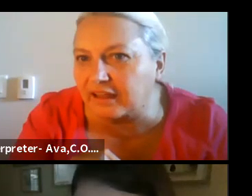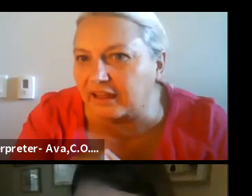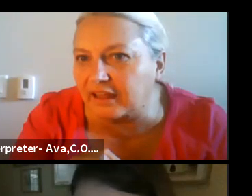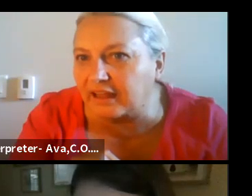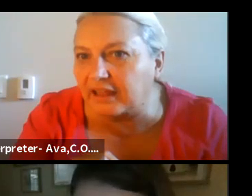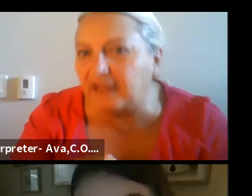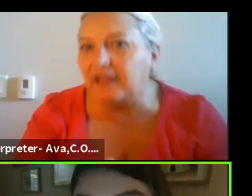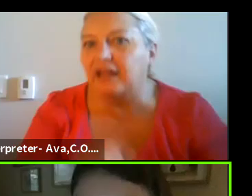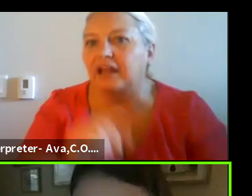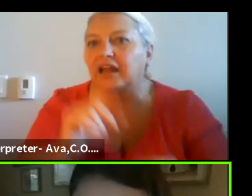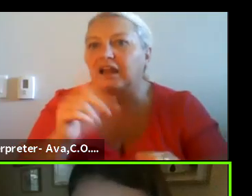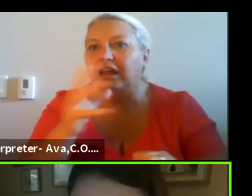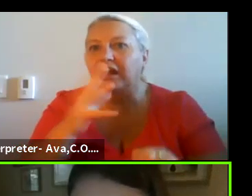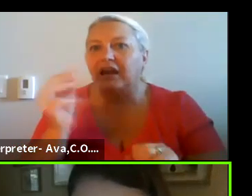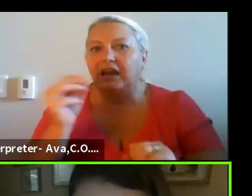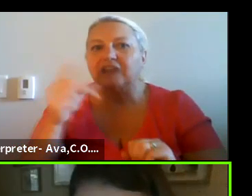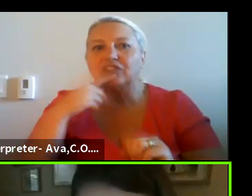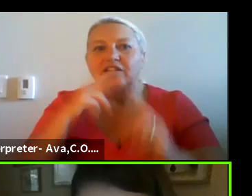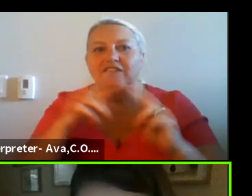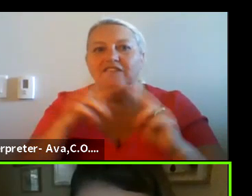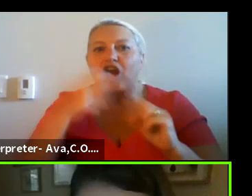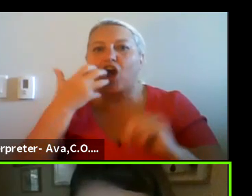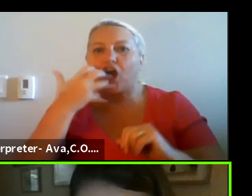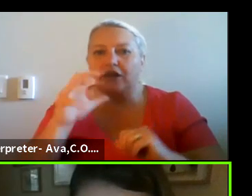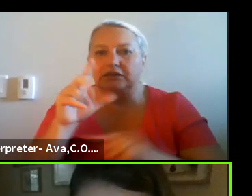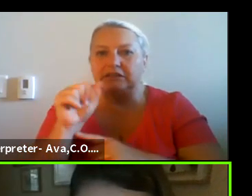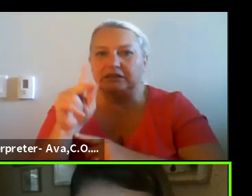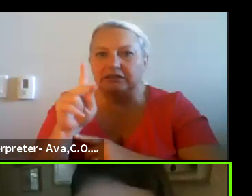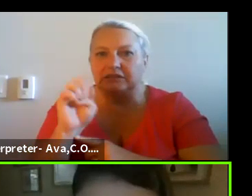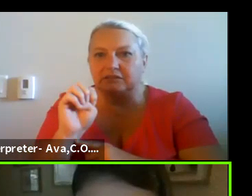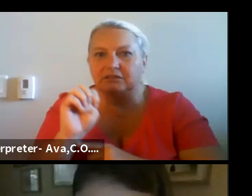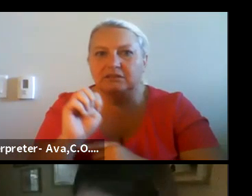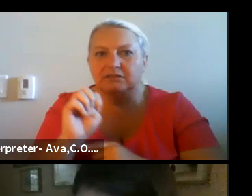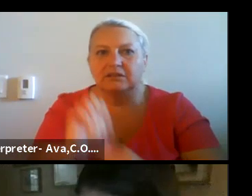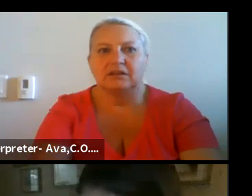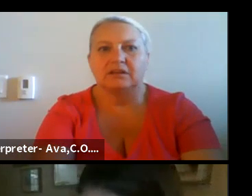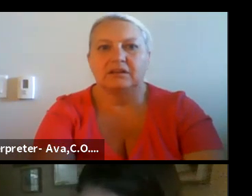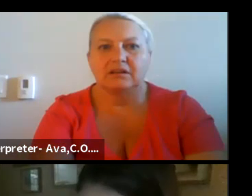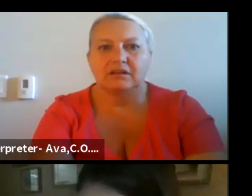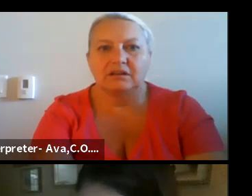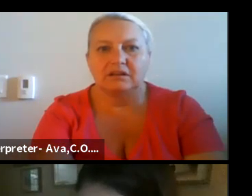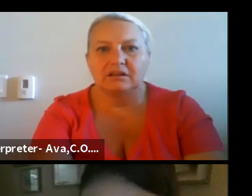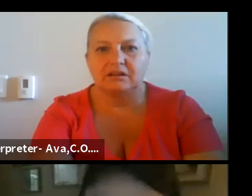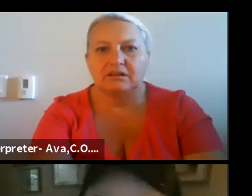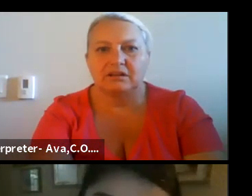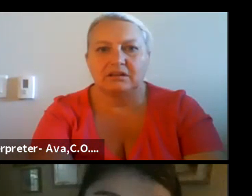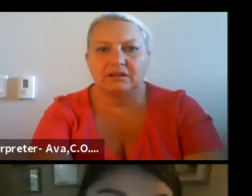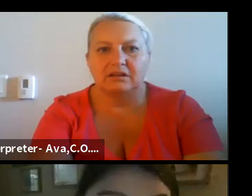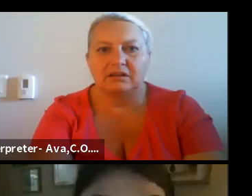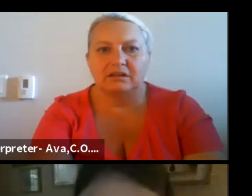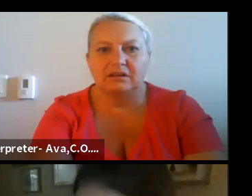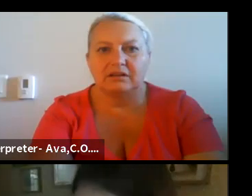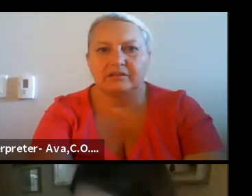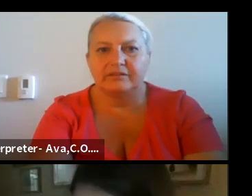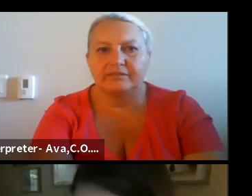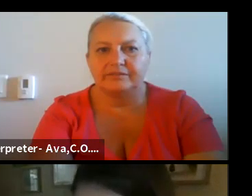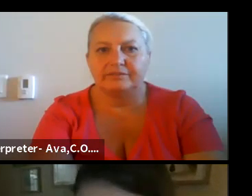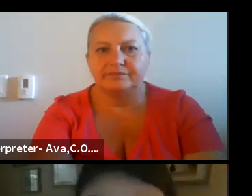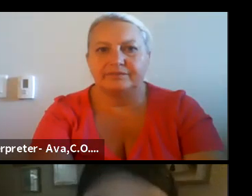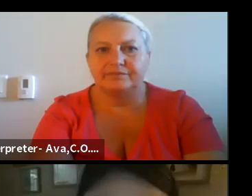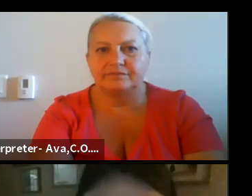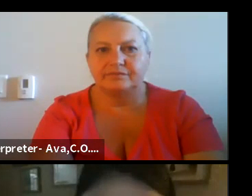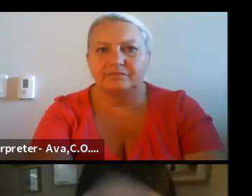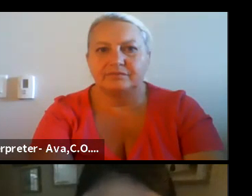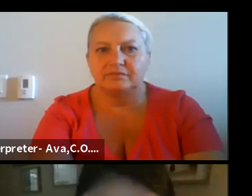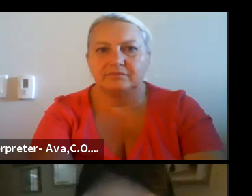Hmm. Yeah, it's the hot take. Check. Good. Do you feel any safety